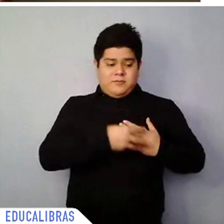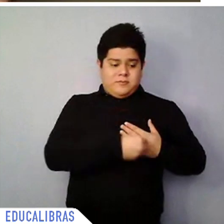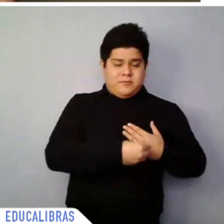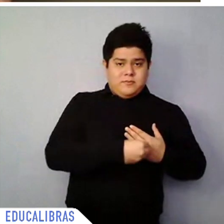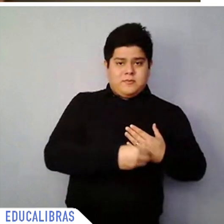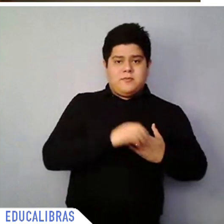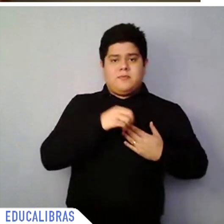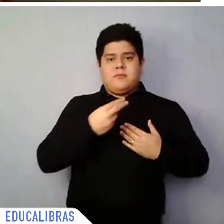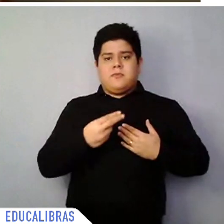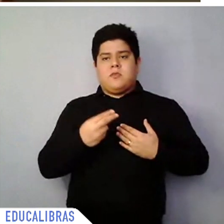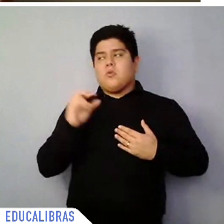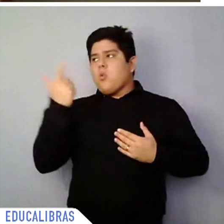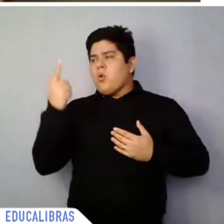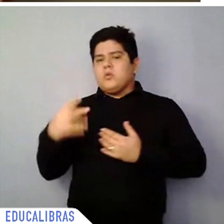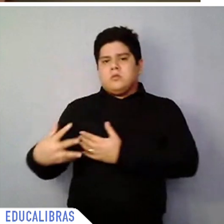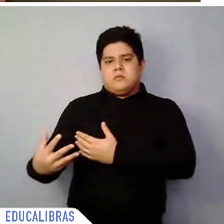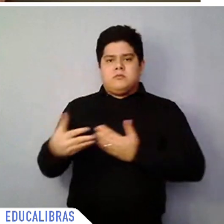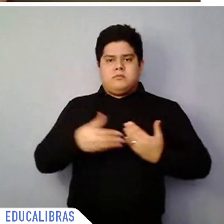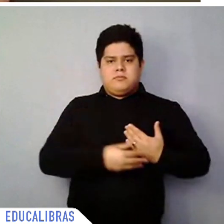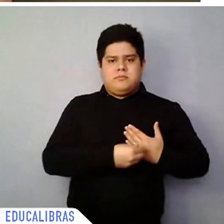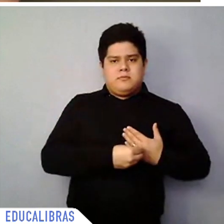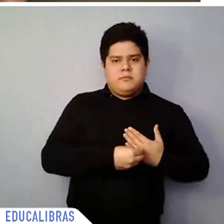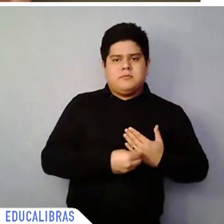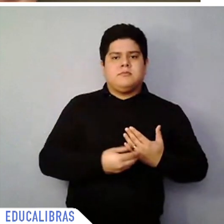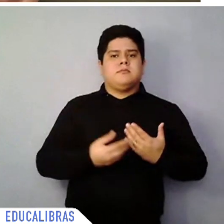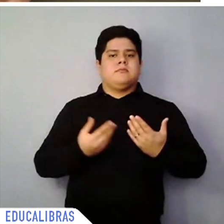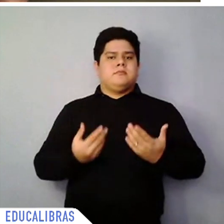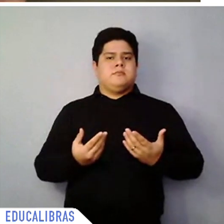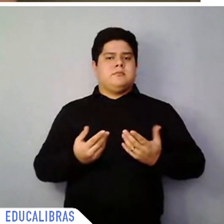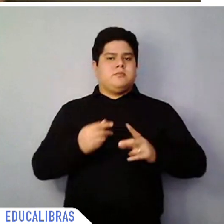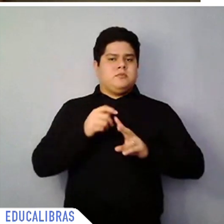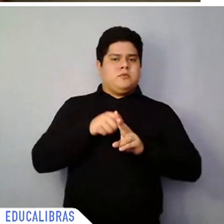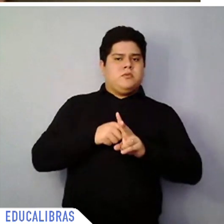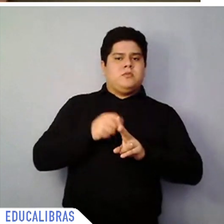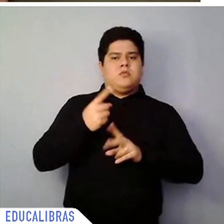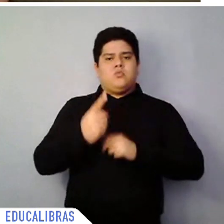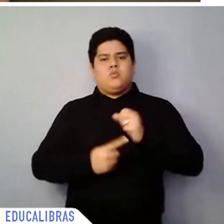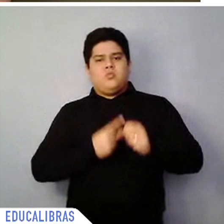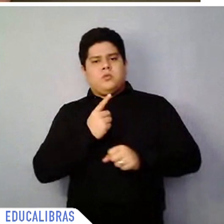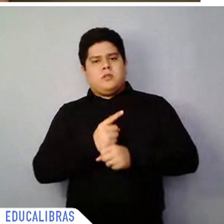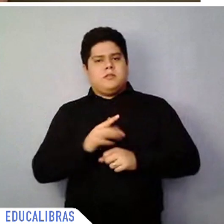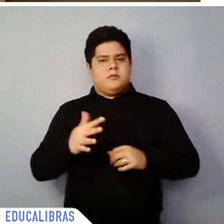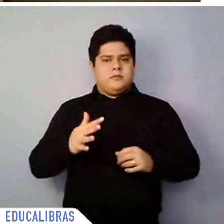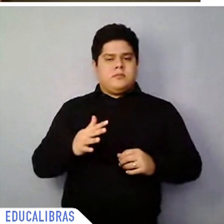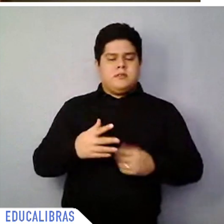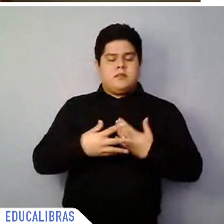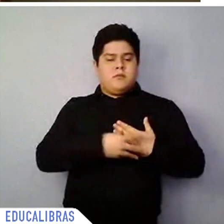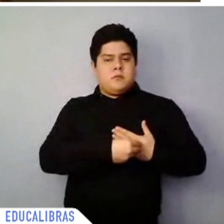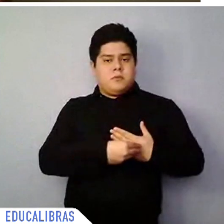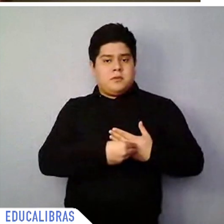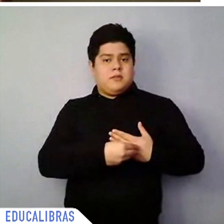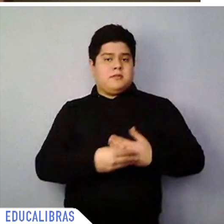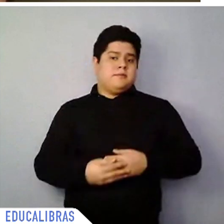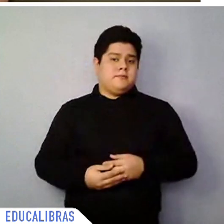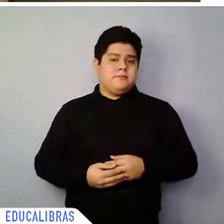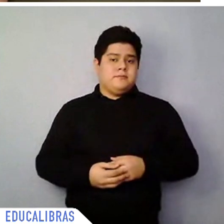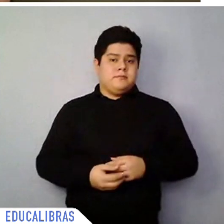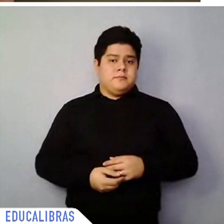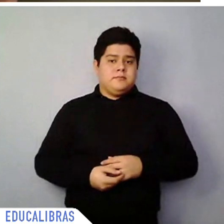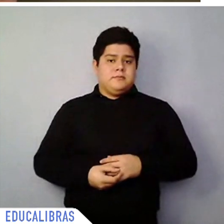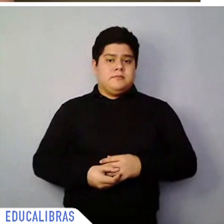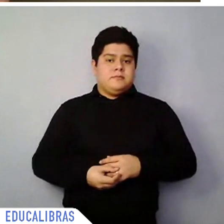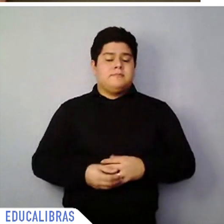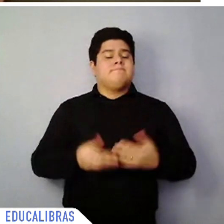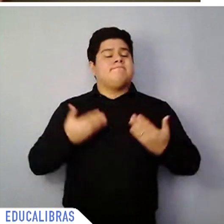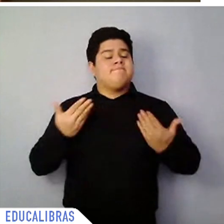lives. Sometimes you have a mother who will breastfeed more than one kid, either because they have